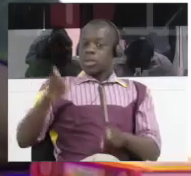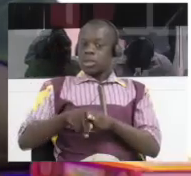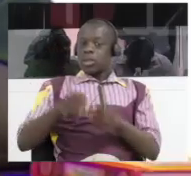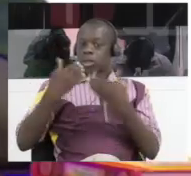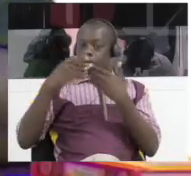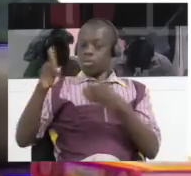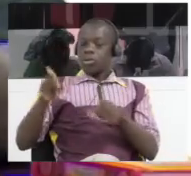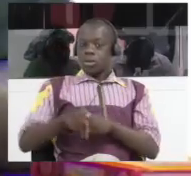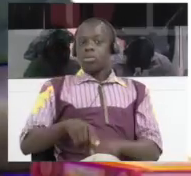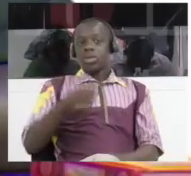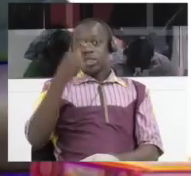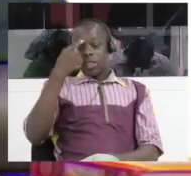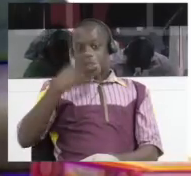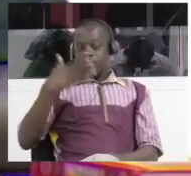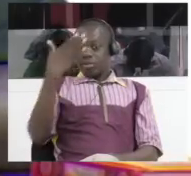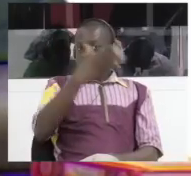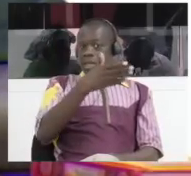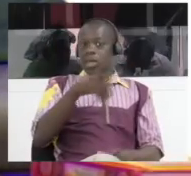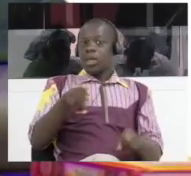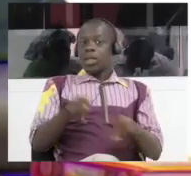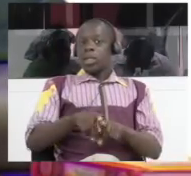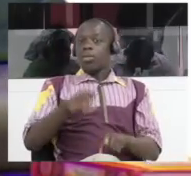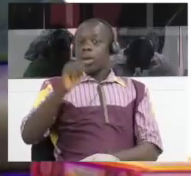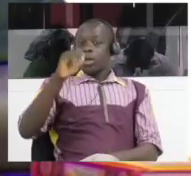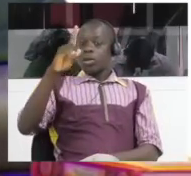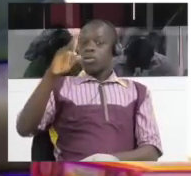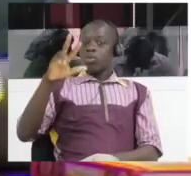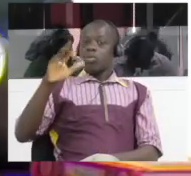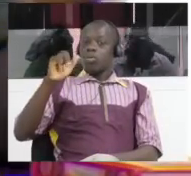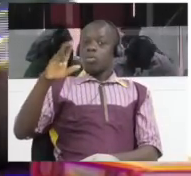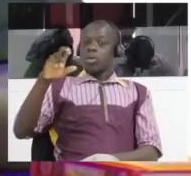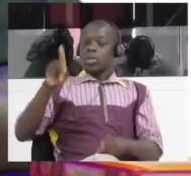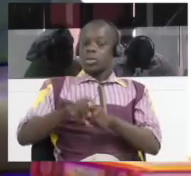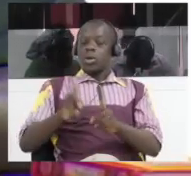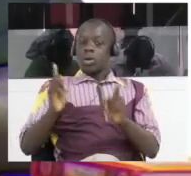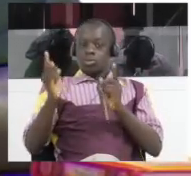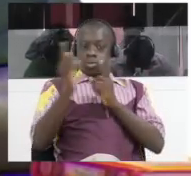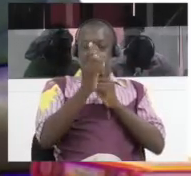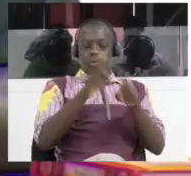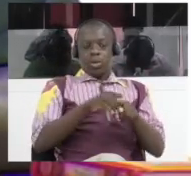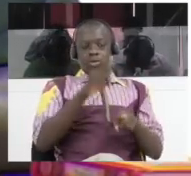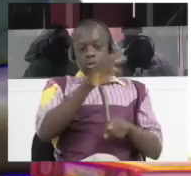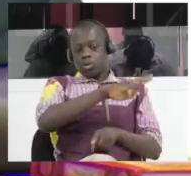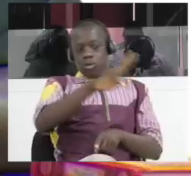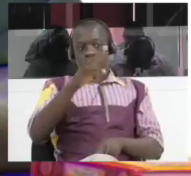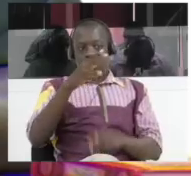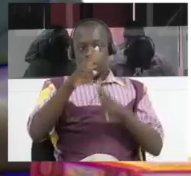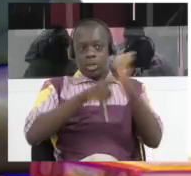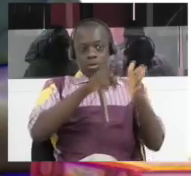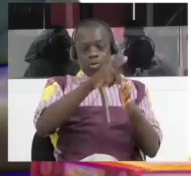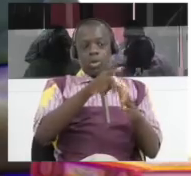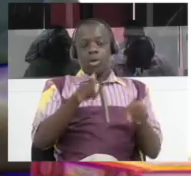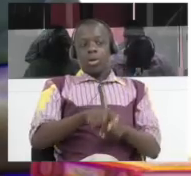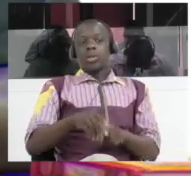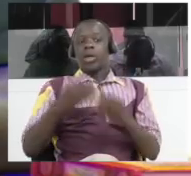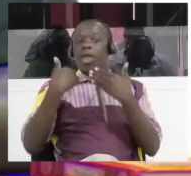I think he was present. When Edward turned to him and said, "We don't need you, go away," I told Edward that no,